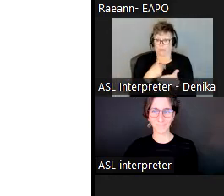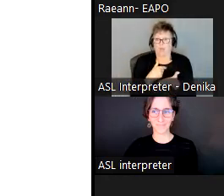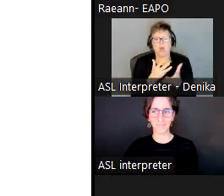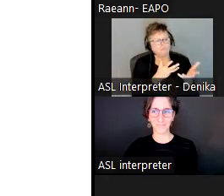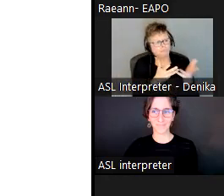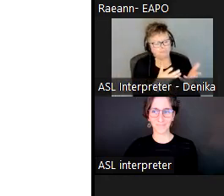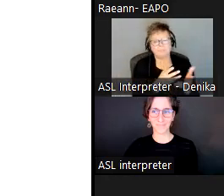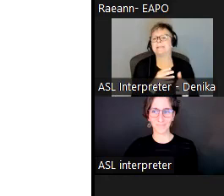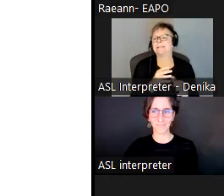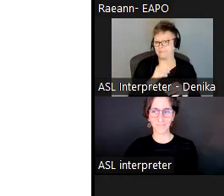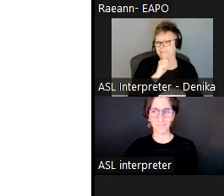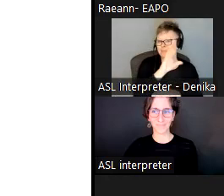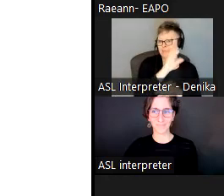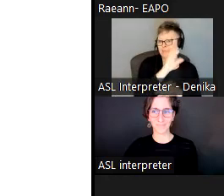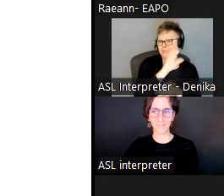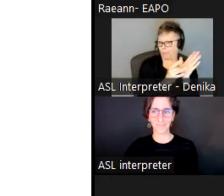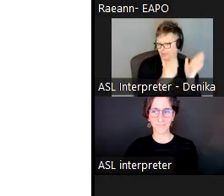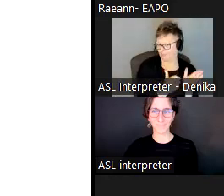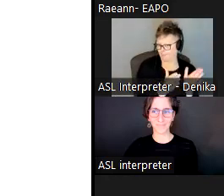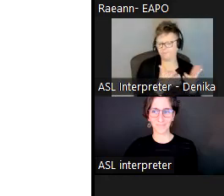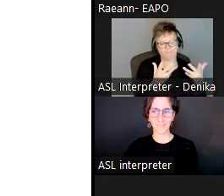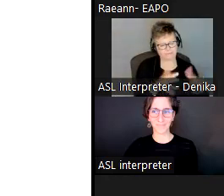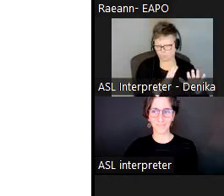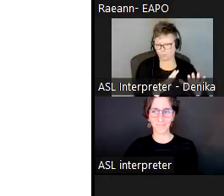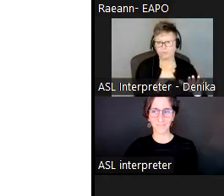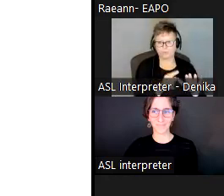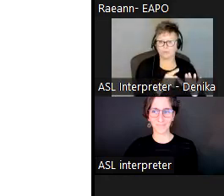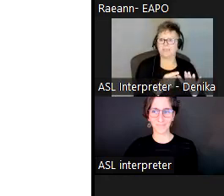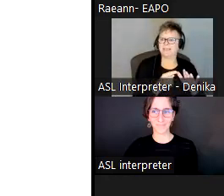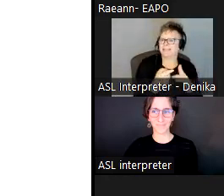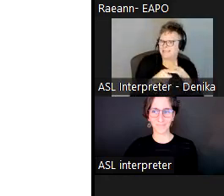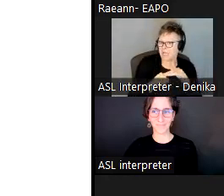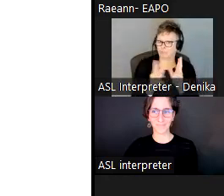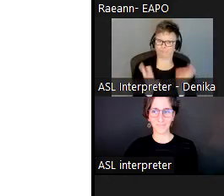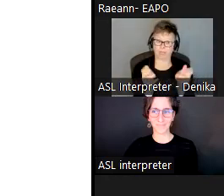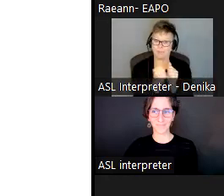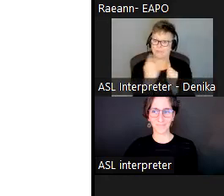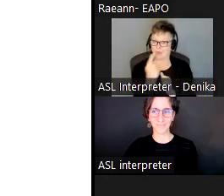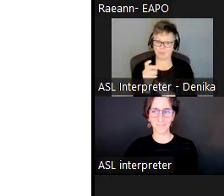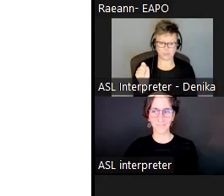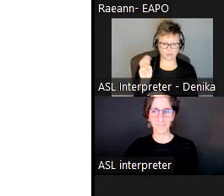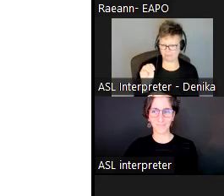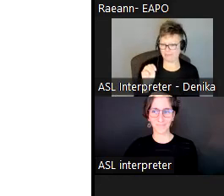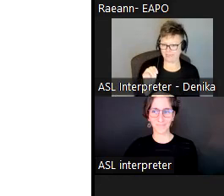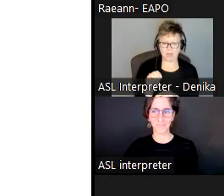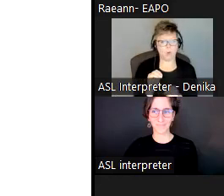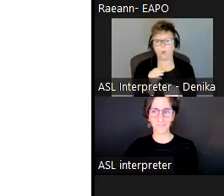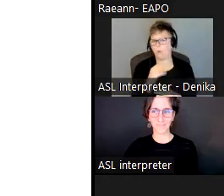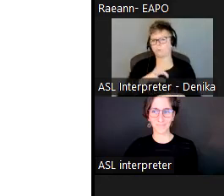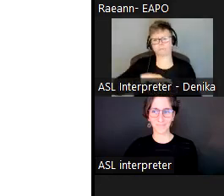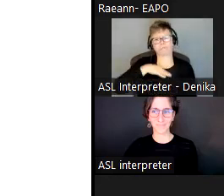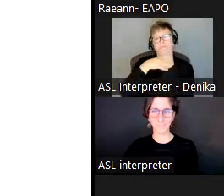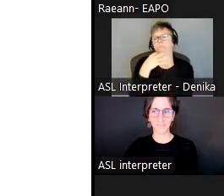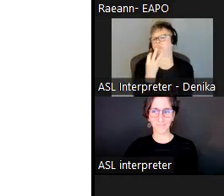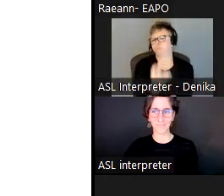victim that has started talking to somebody that was met on social media. They were in love. She was widowed. She